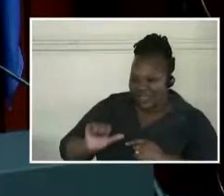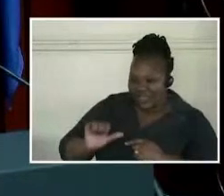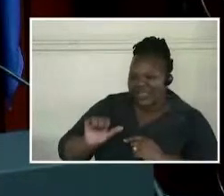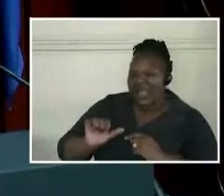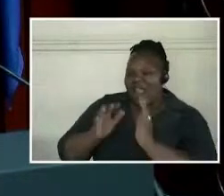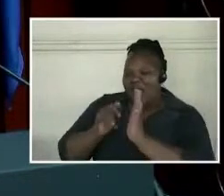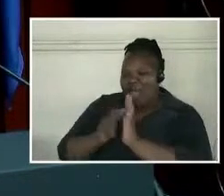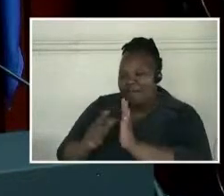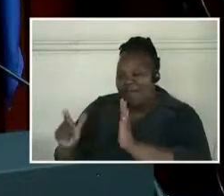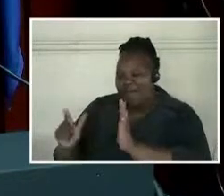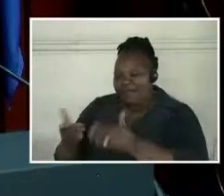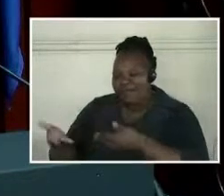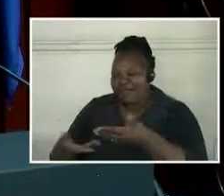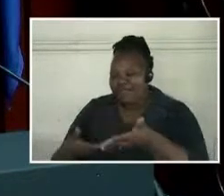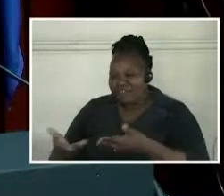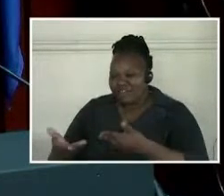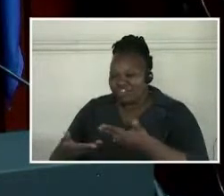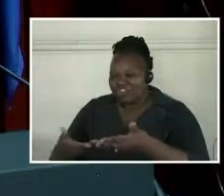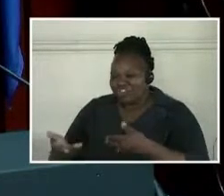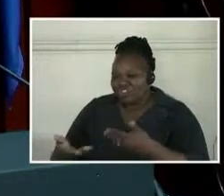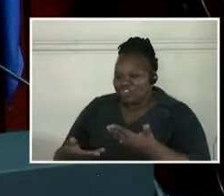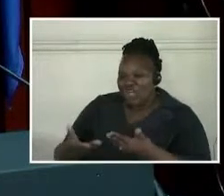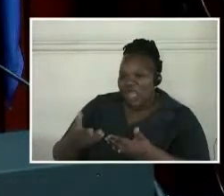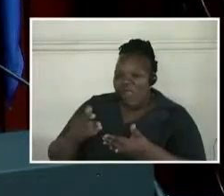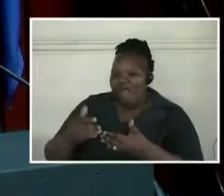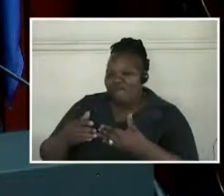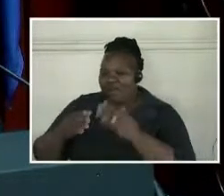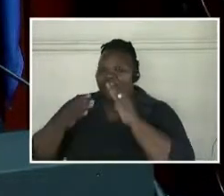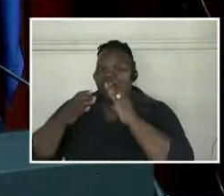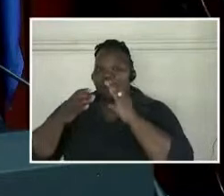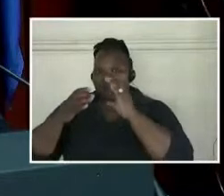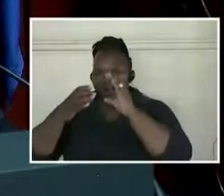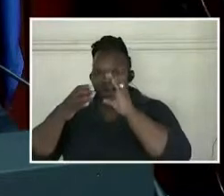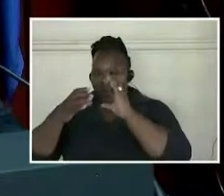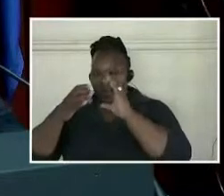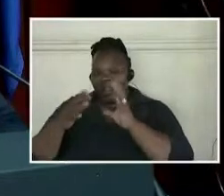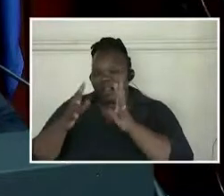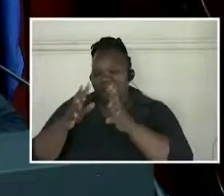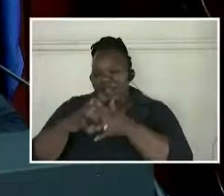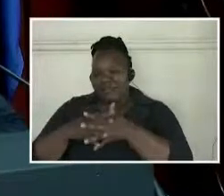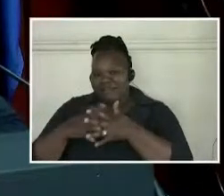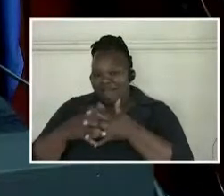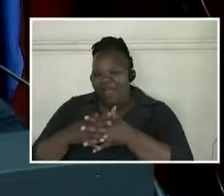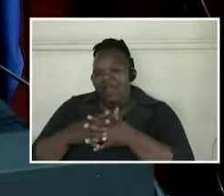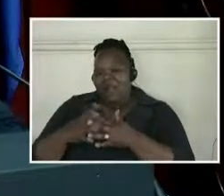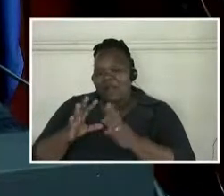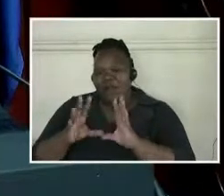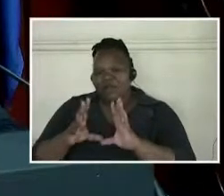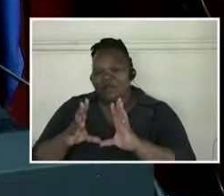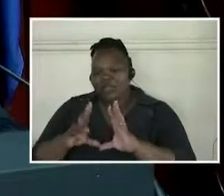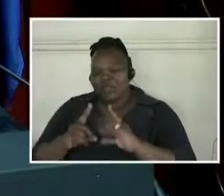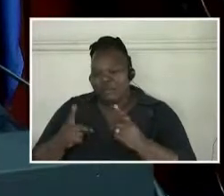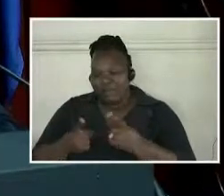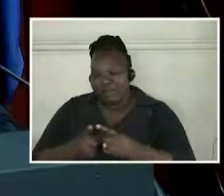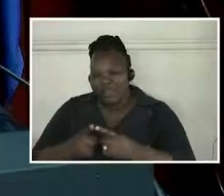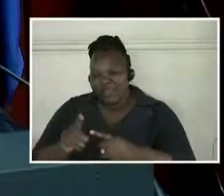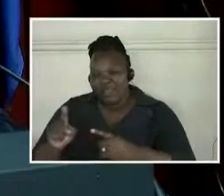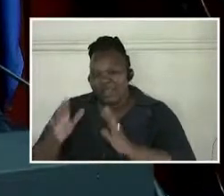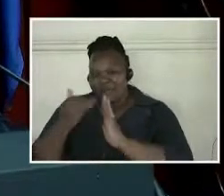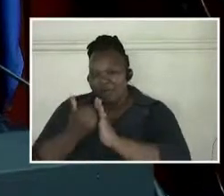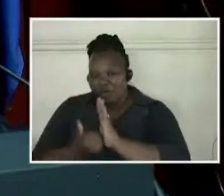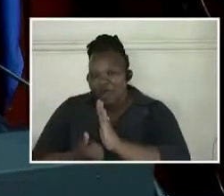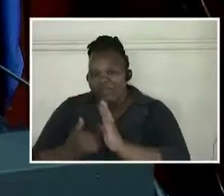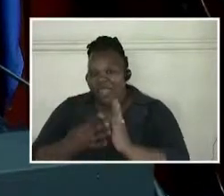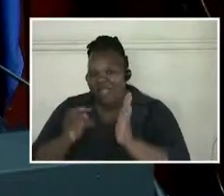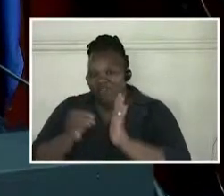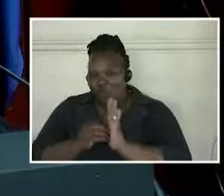services conditional grants which has been classified as a sub-program by the department under this program the committee has